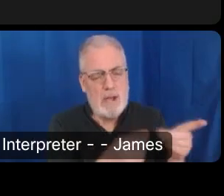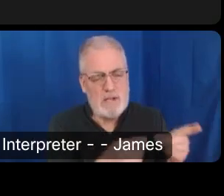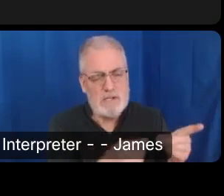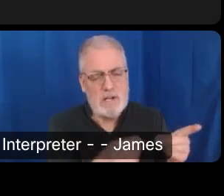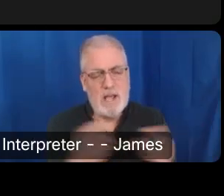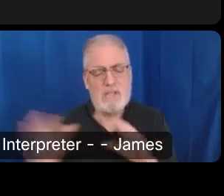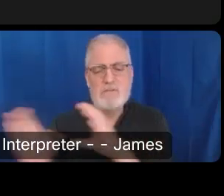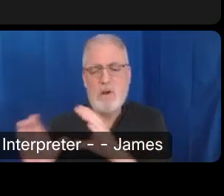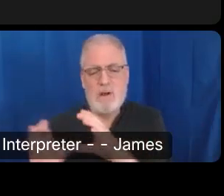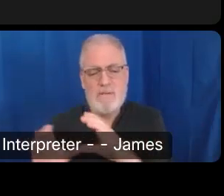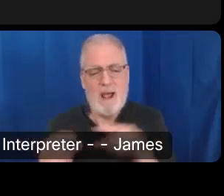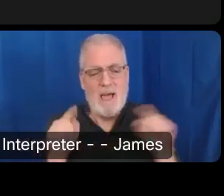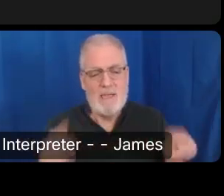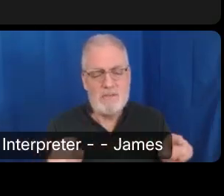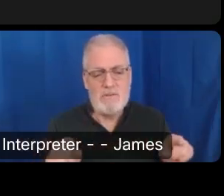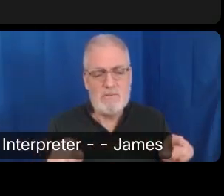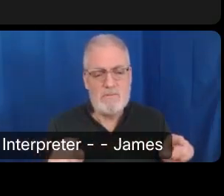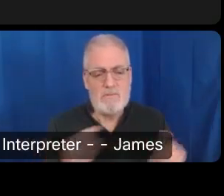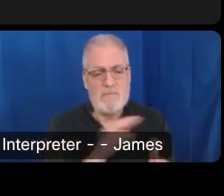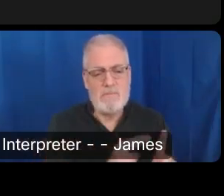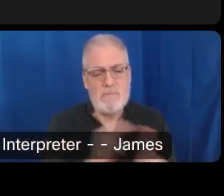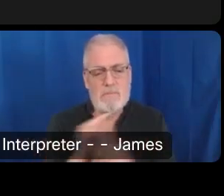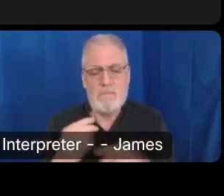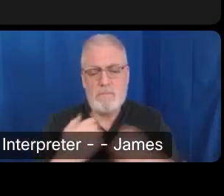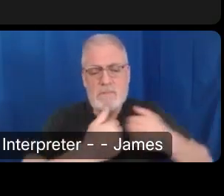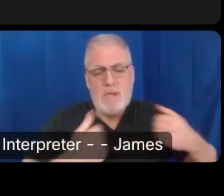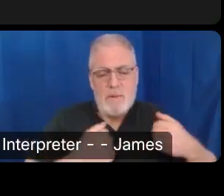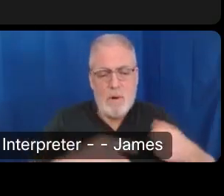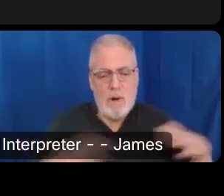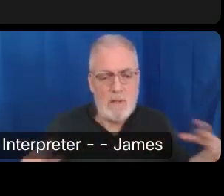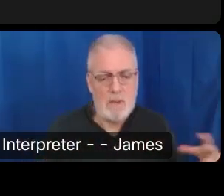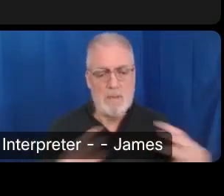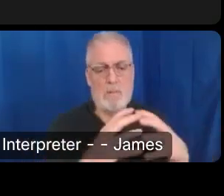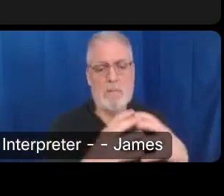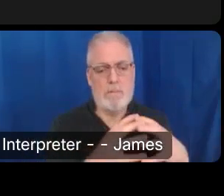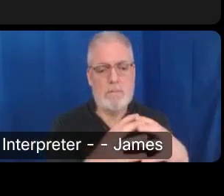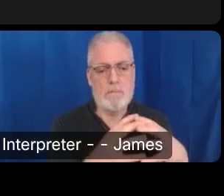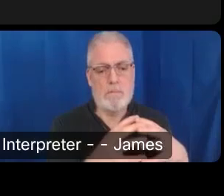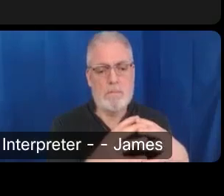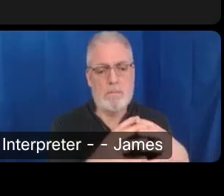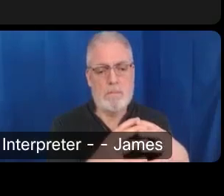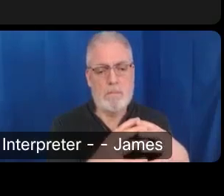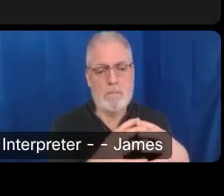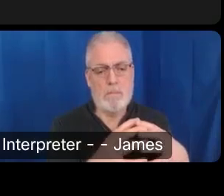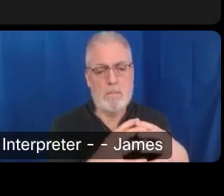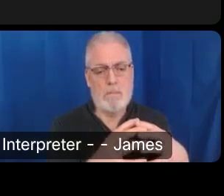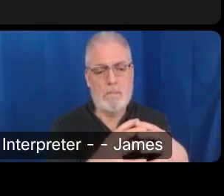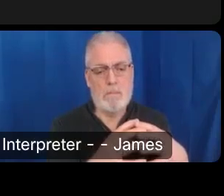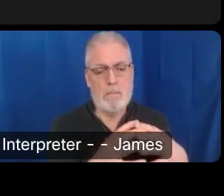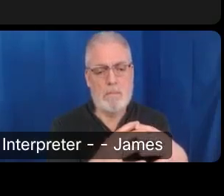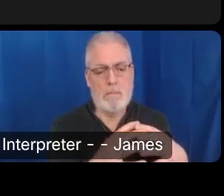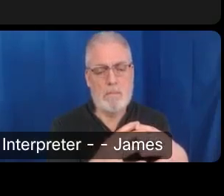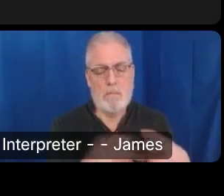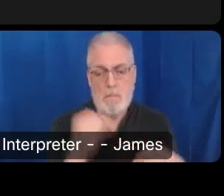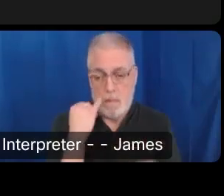It's all lumped in as one. Yeah. Yeah, I mean, if you think we should be Well, because I think, pulling those. because I think things